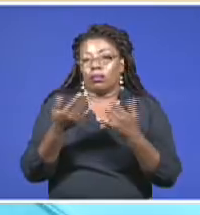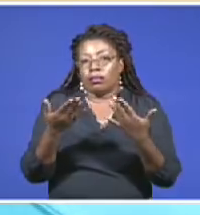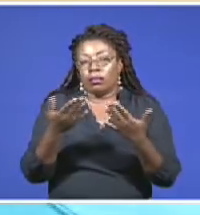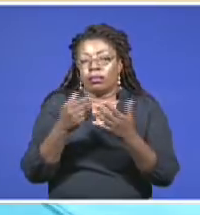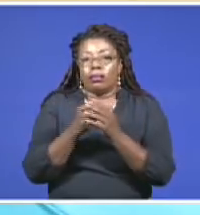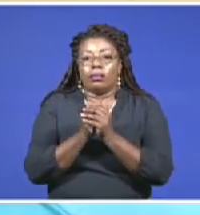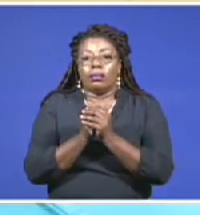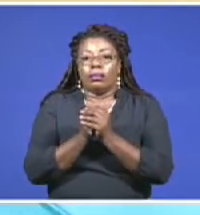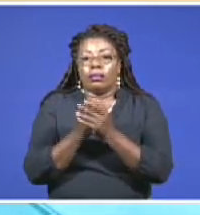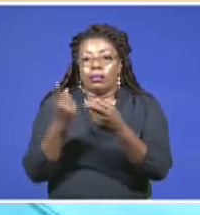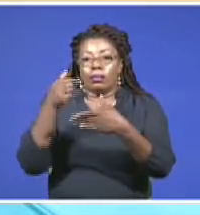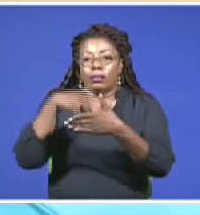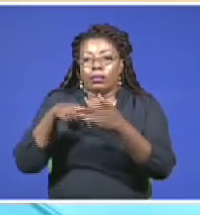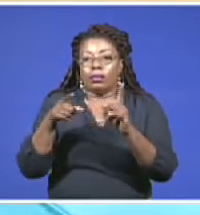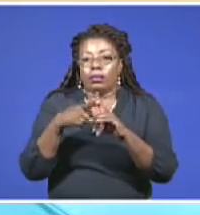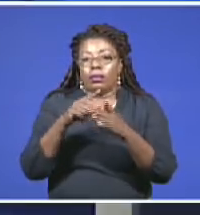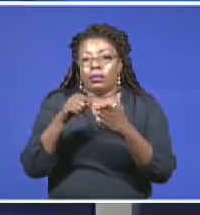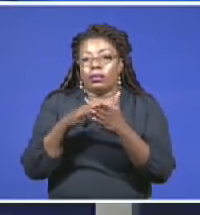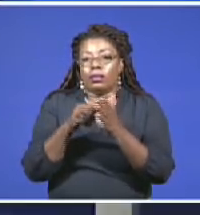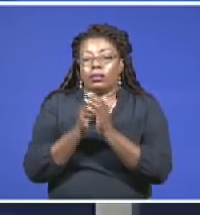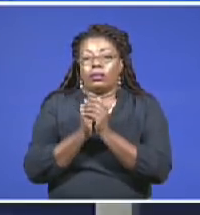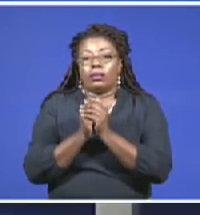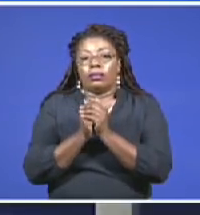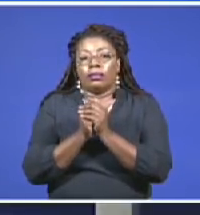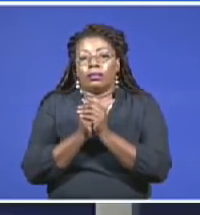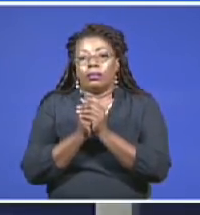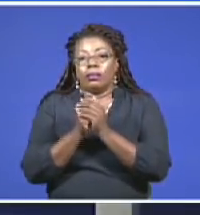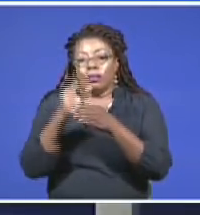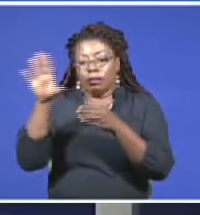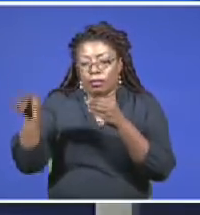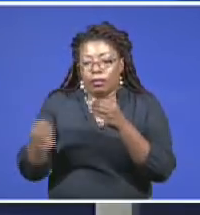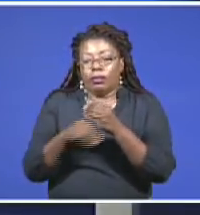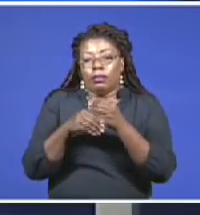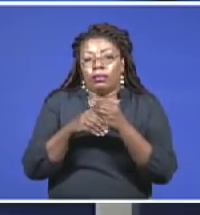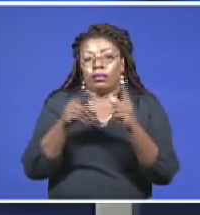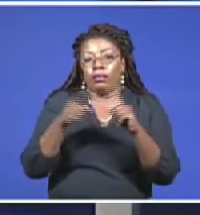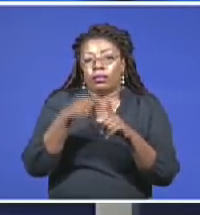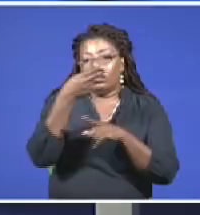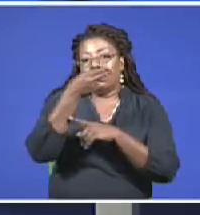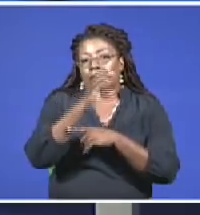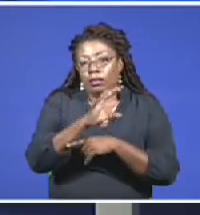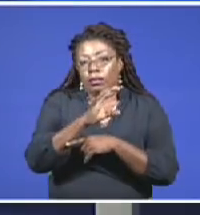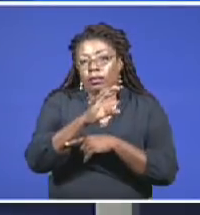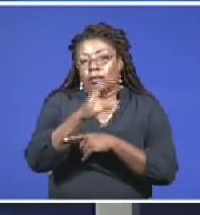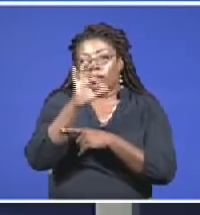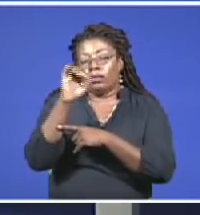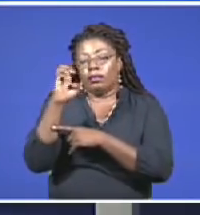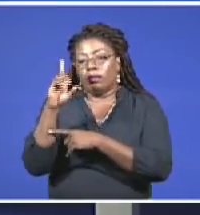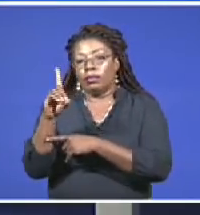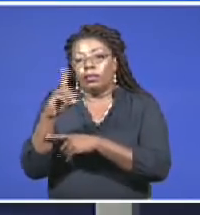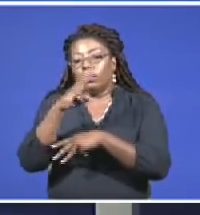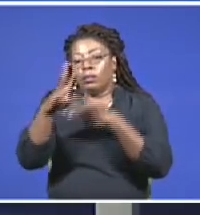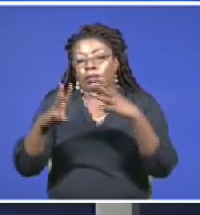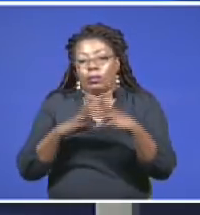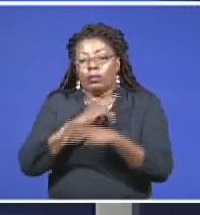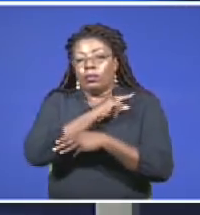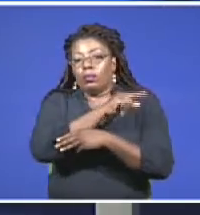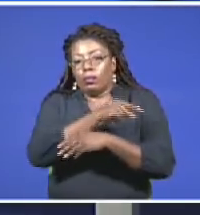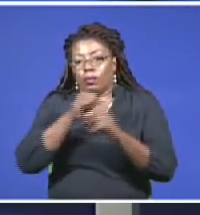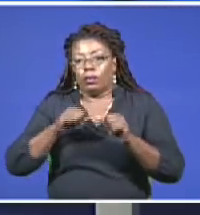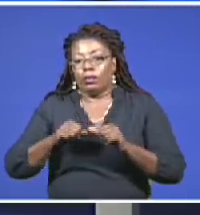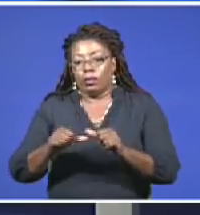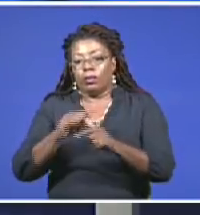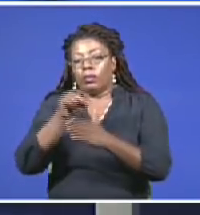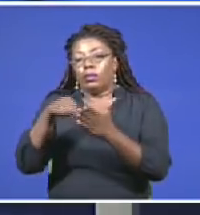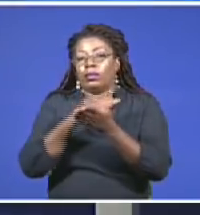setback coming into the Hugh Campbell. In addition to Hugh Campbell, the FIBA World Cup qualifiers will also continue